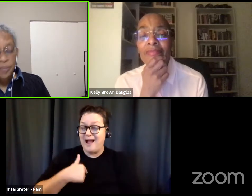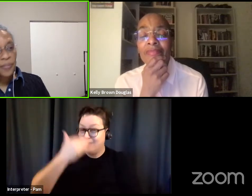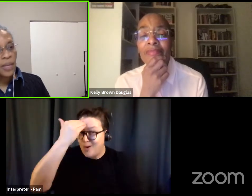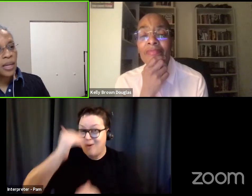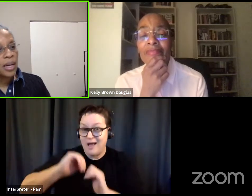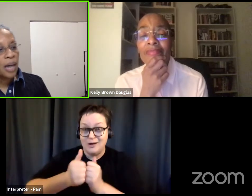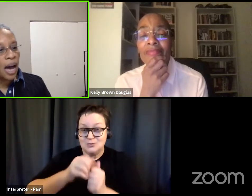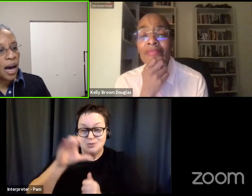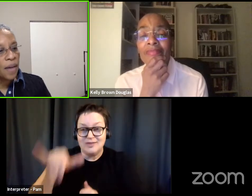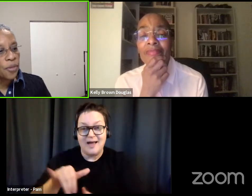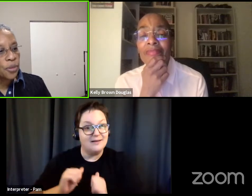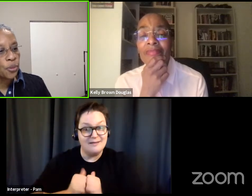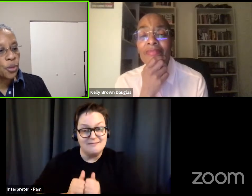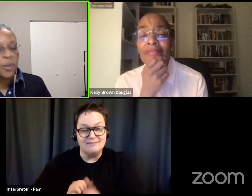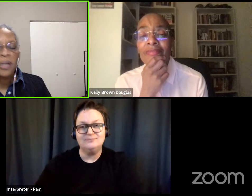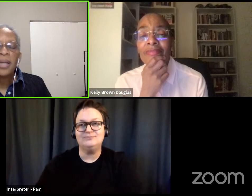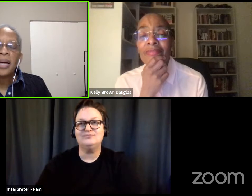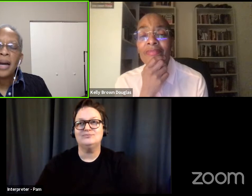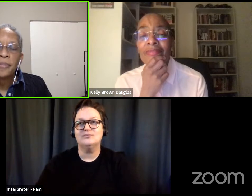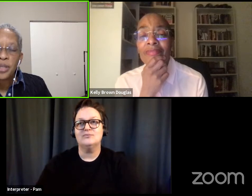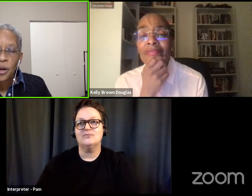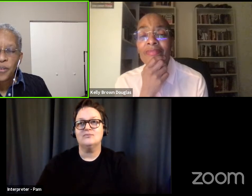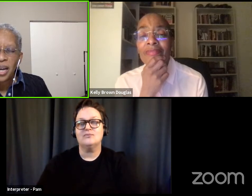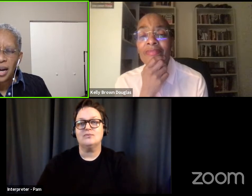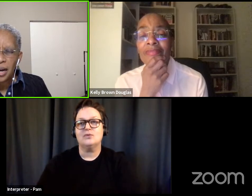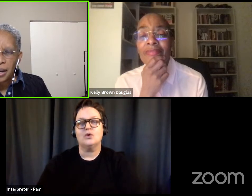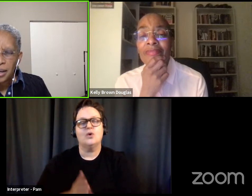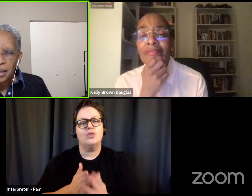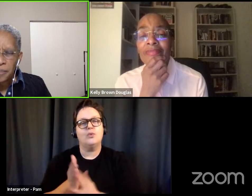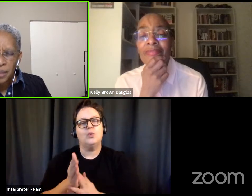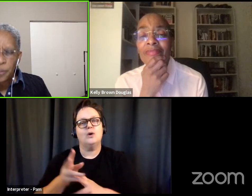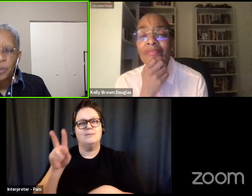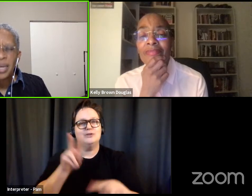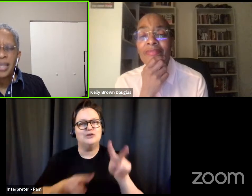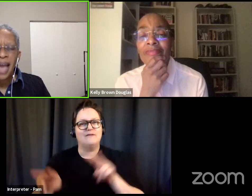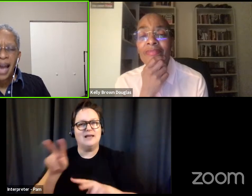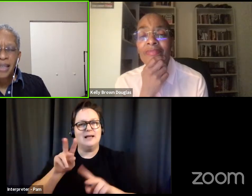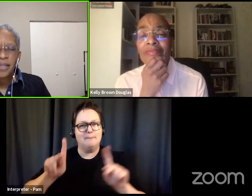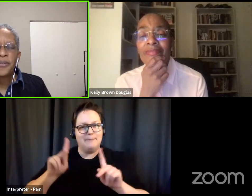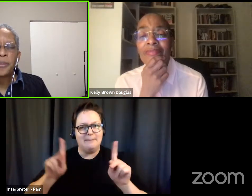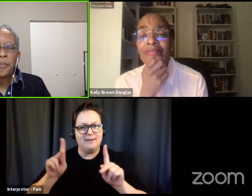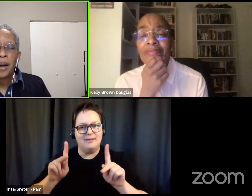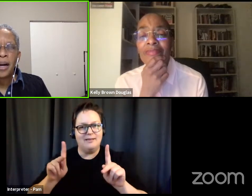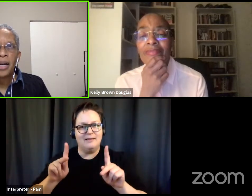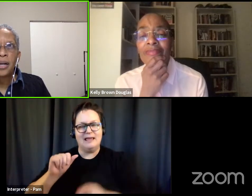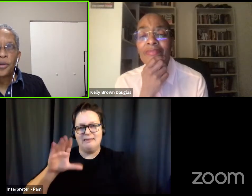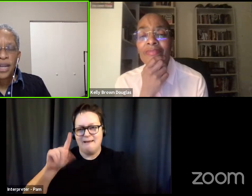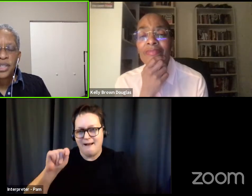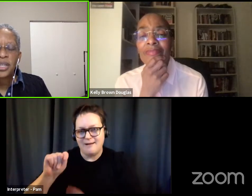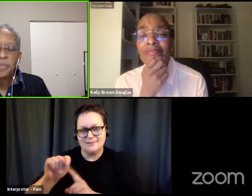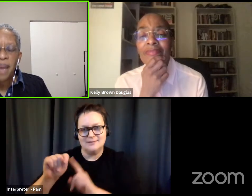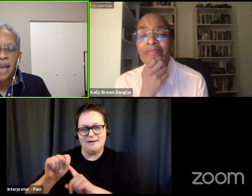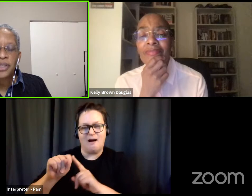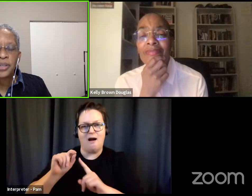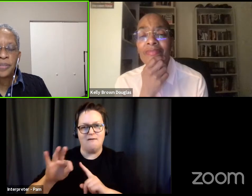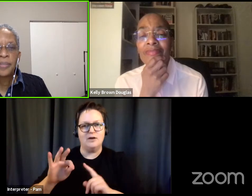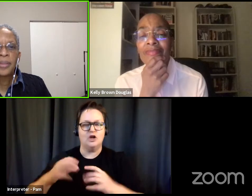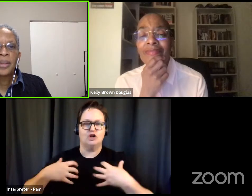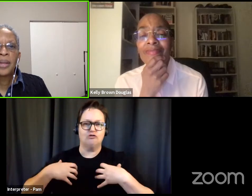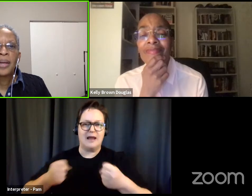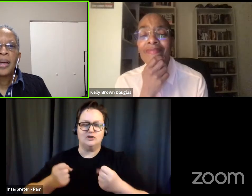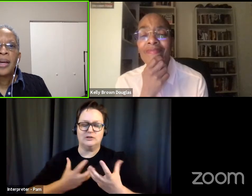is through observing people in the act of courageous